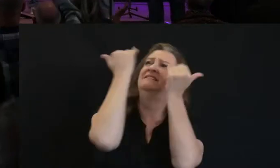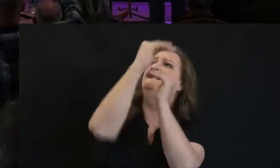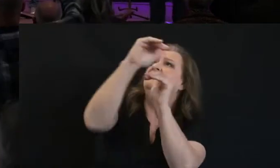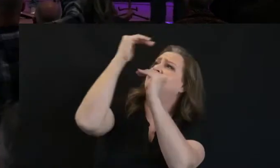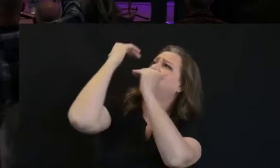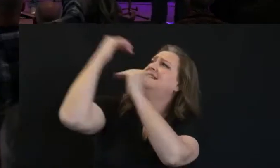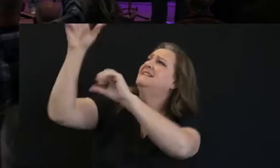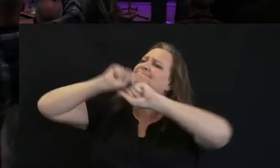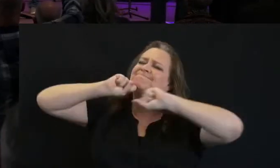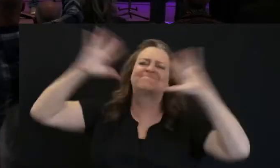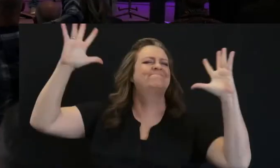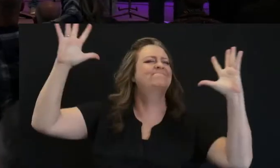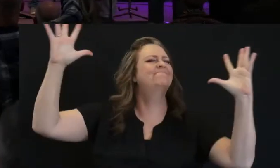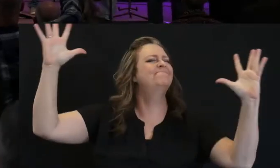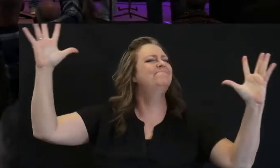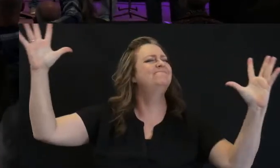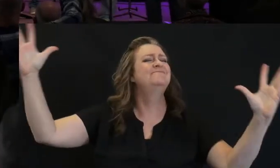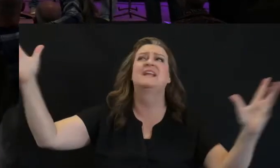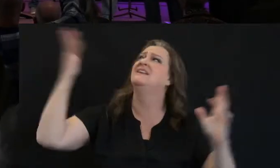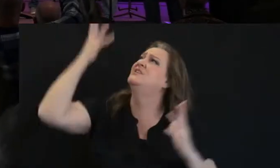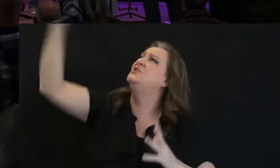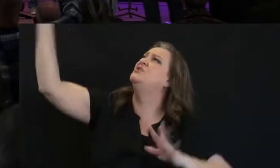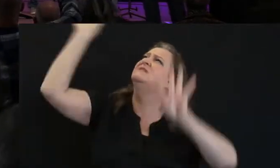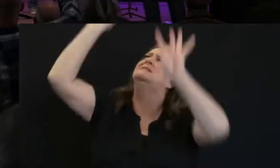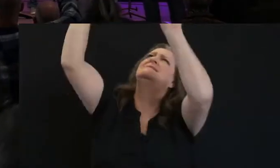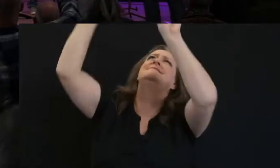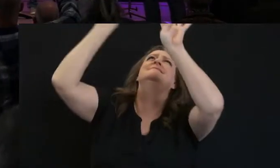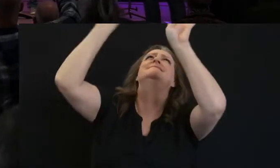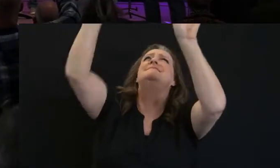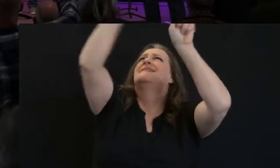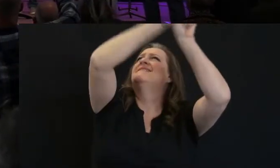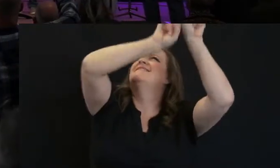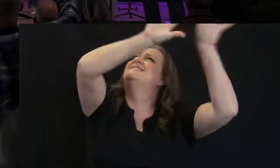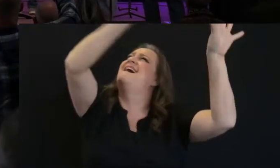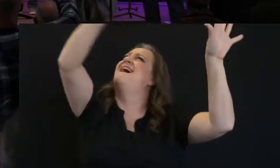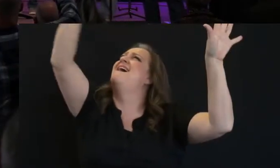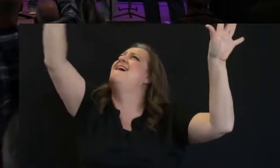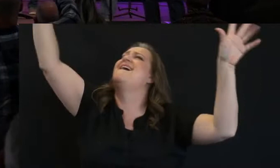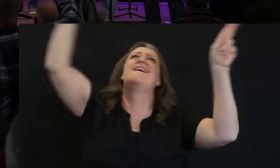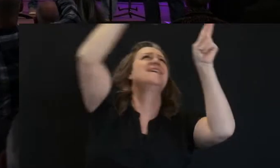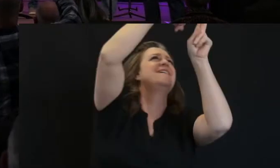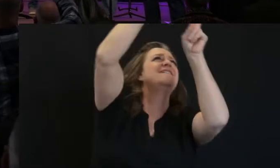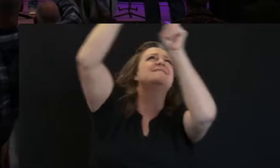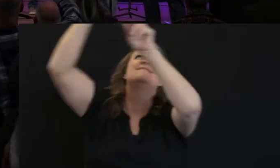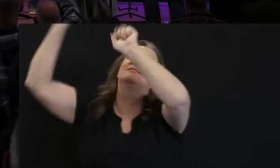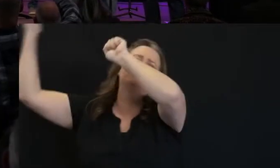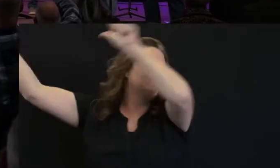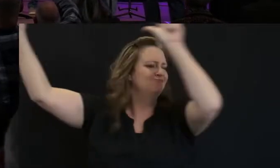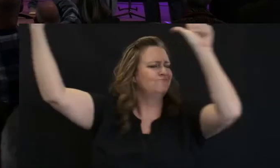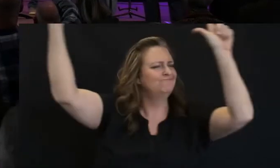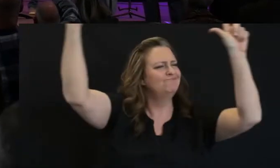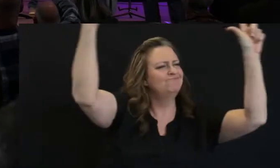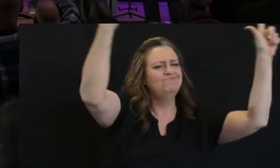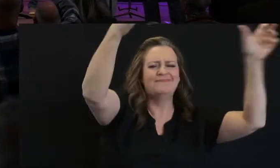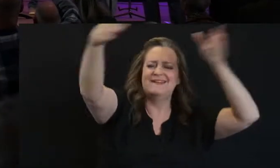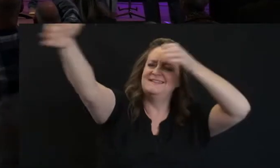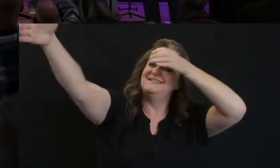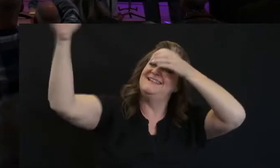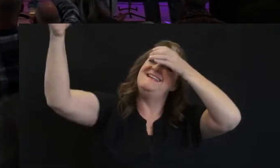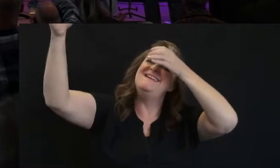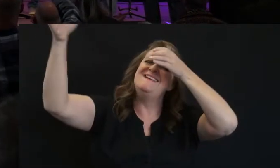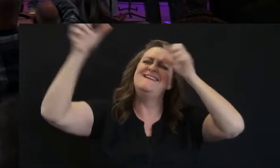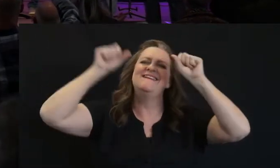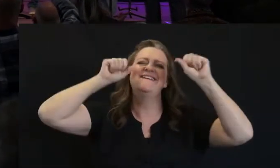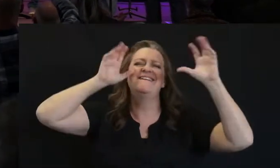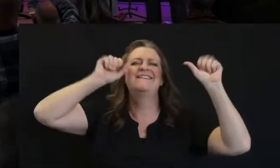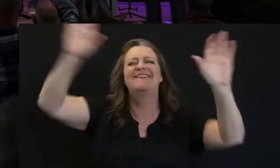simple. You place the stars in the sky and you know them by name. You are